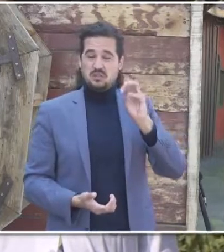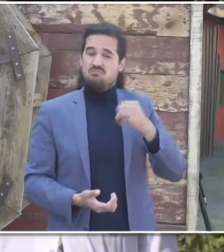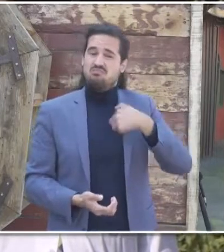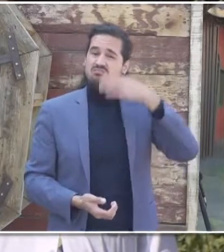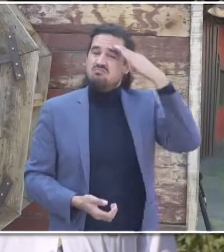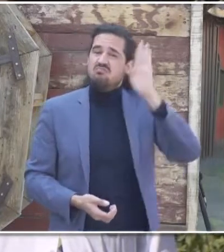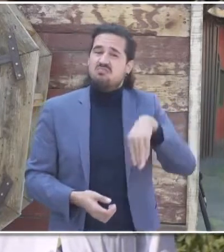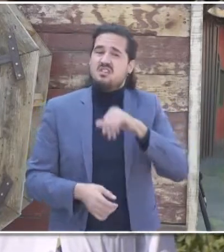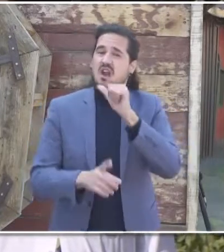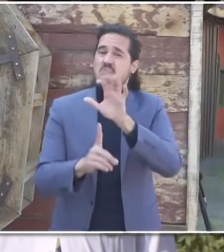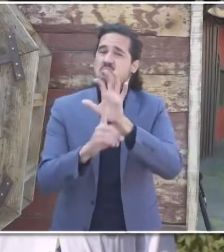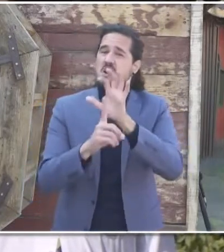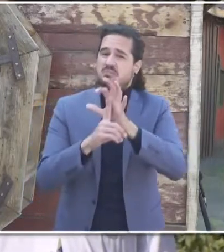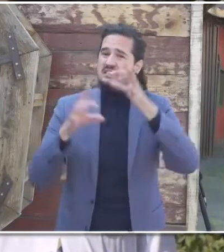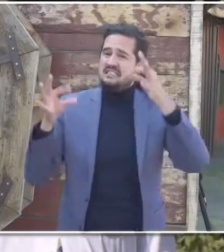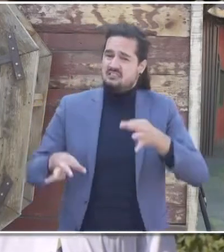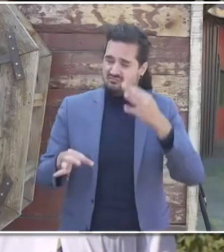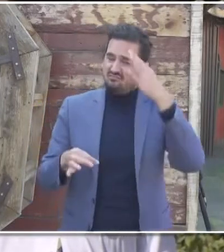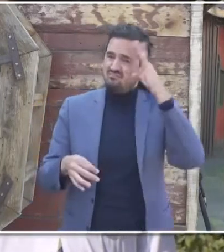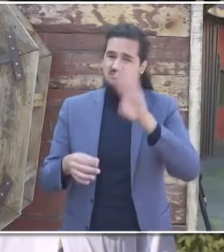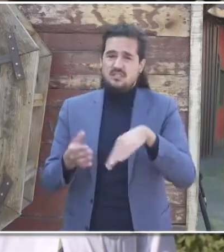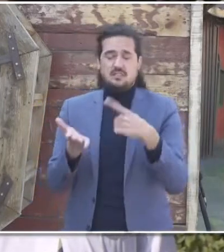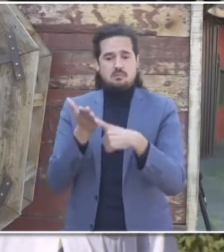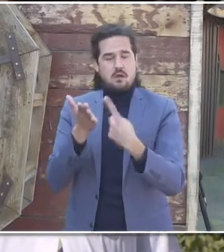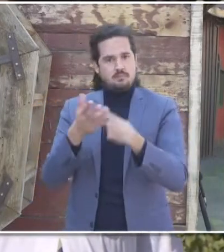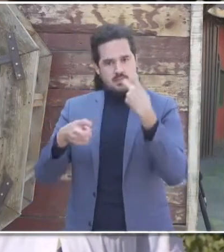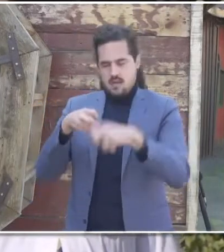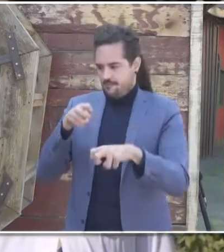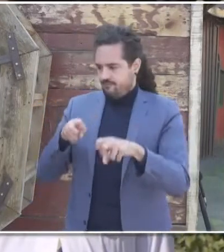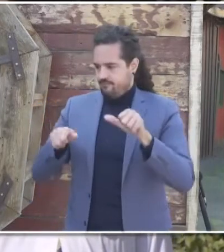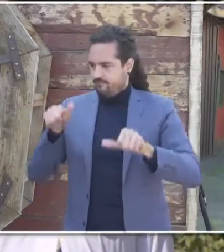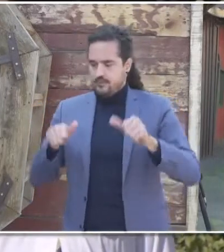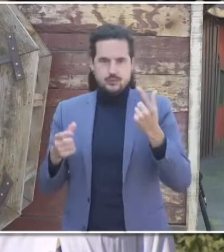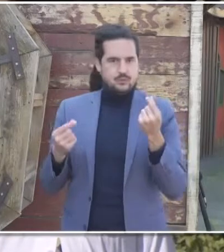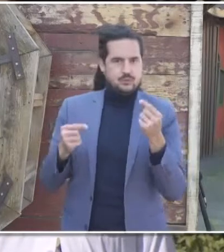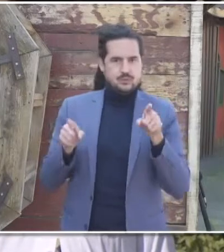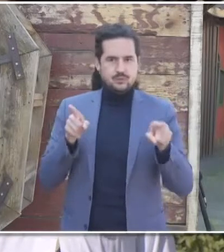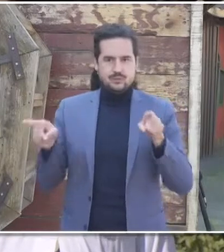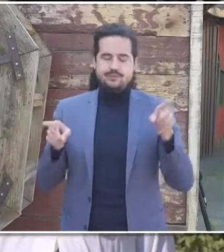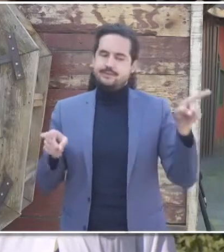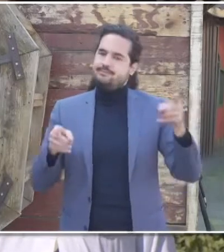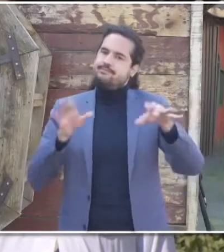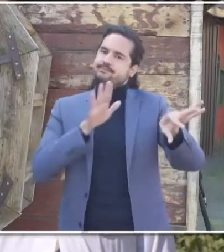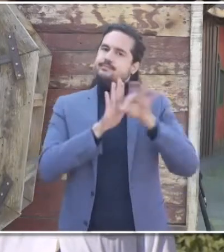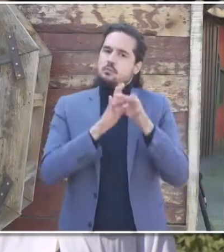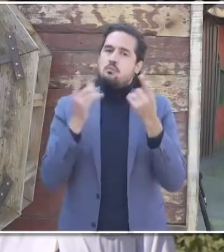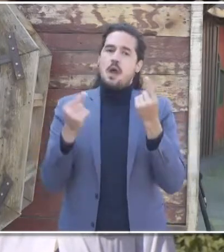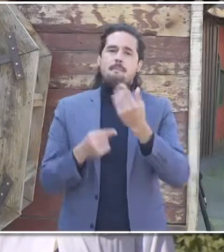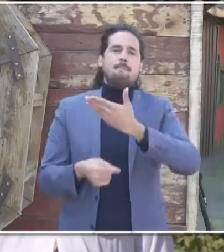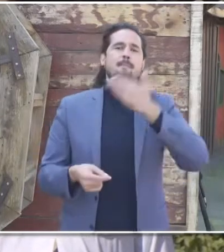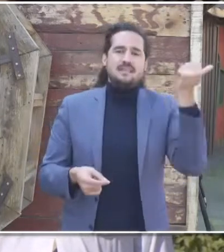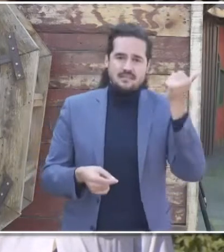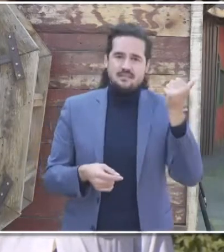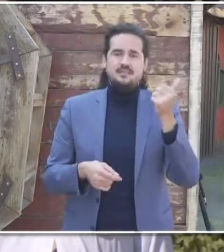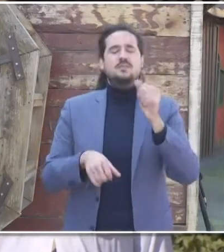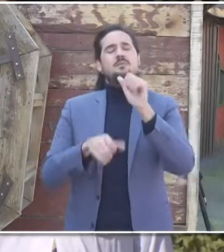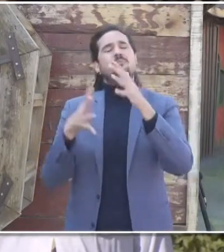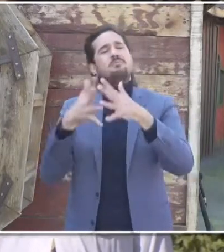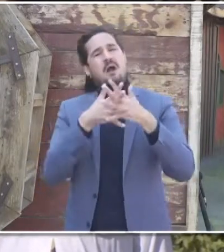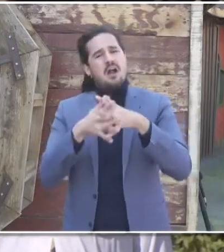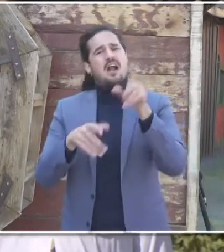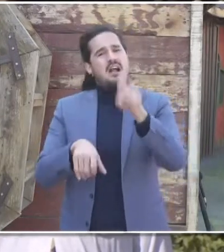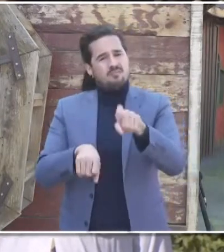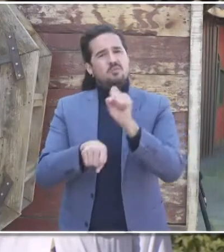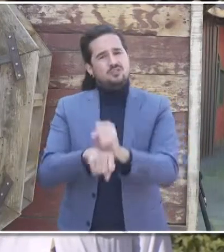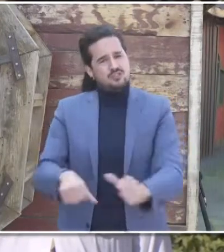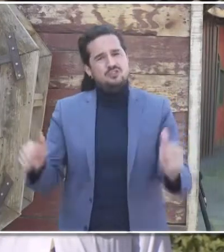this. Americans get through crises when we work together. And Governor Gavin Newsom is giving us the